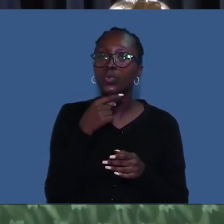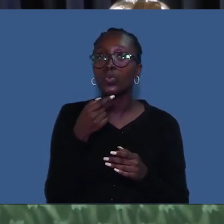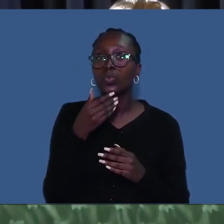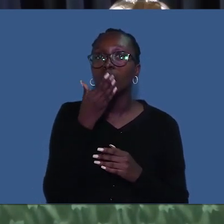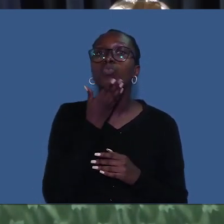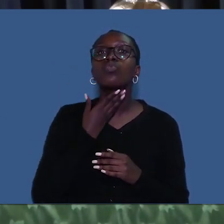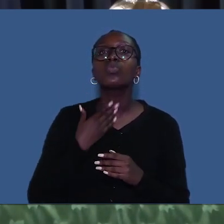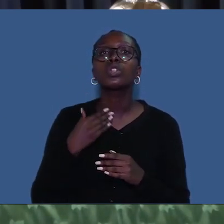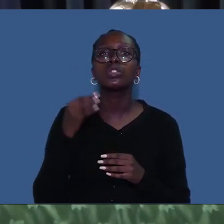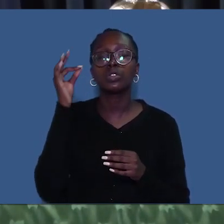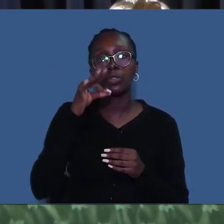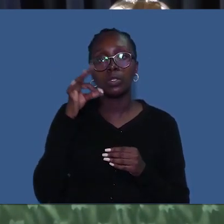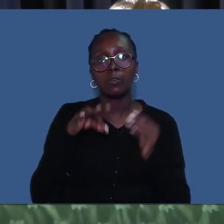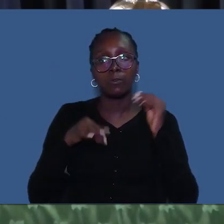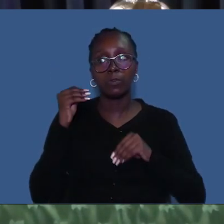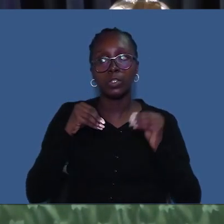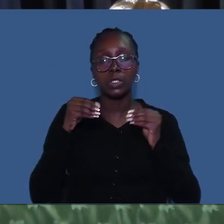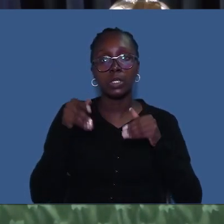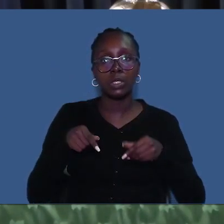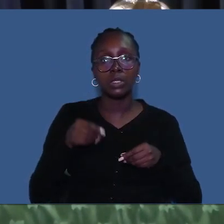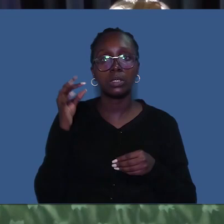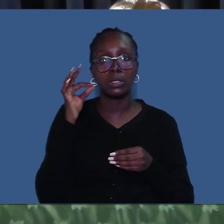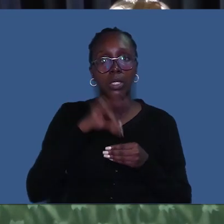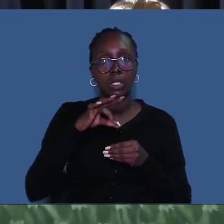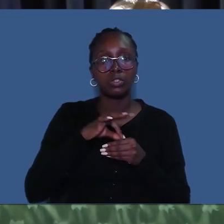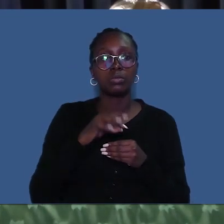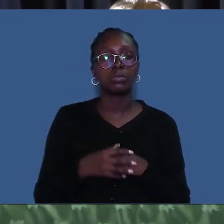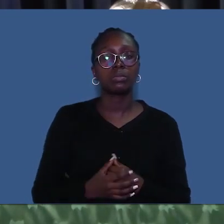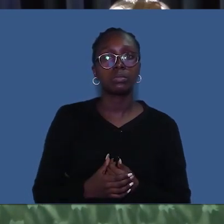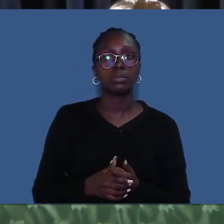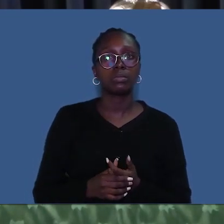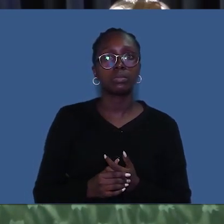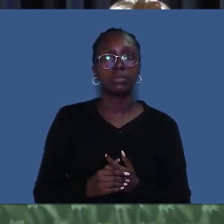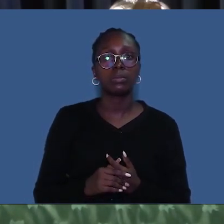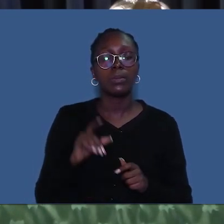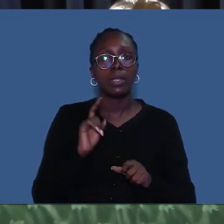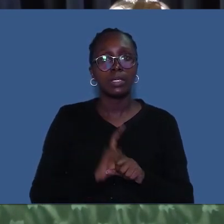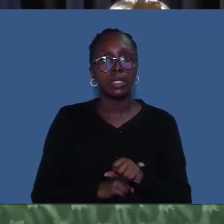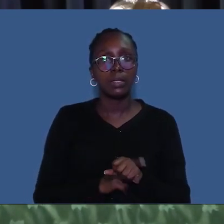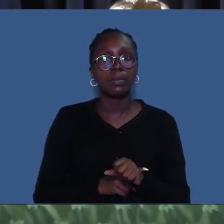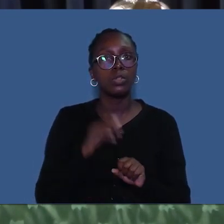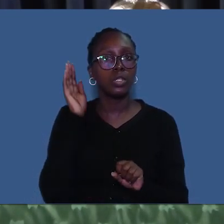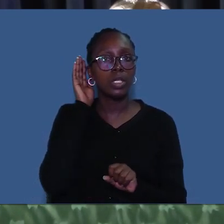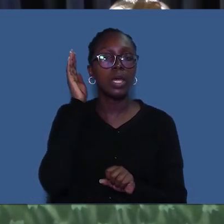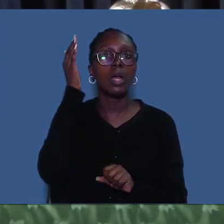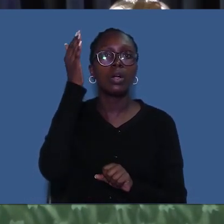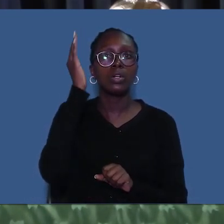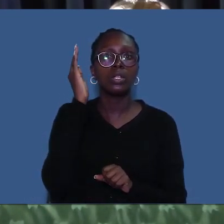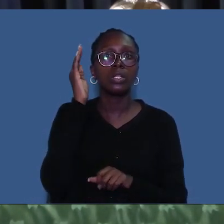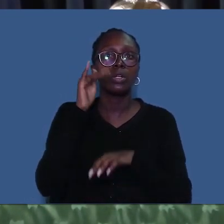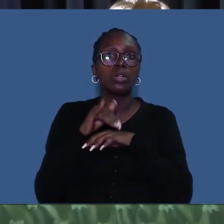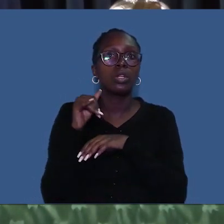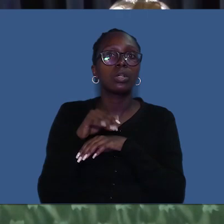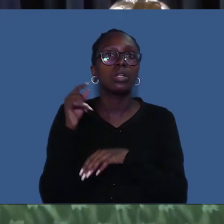God told Samuel, sorry, let me just go back. Will you heed God's call and look unto God to guide you in